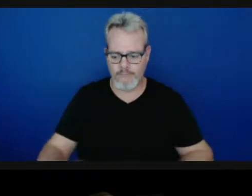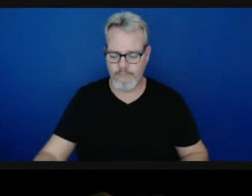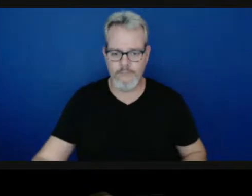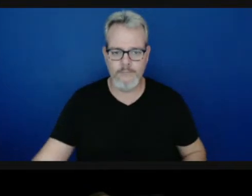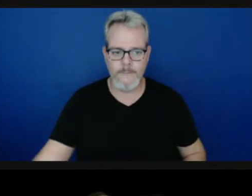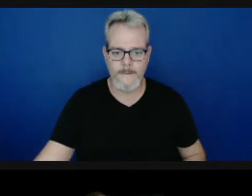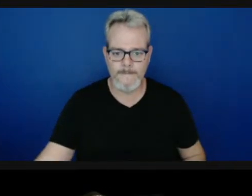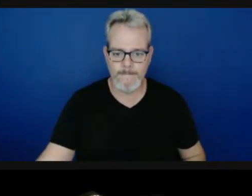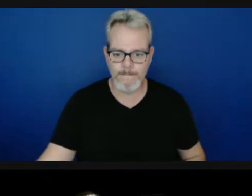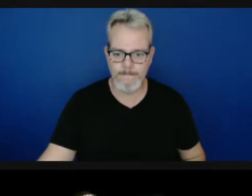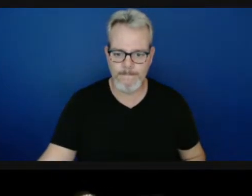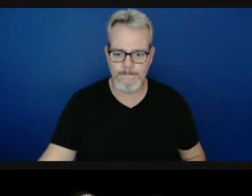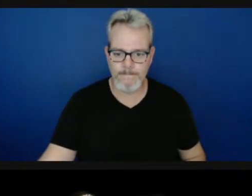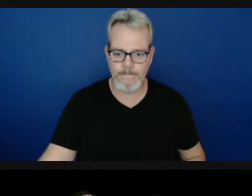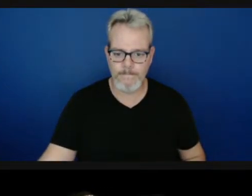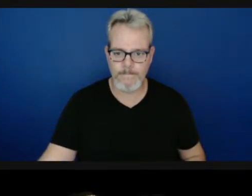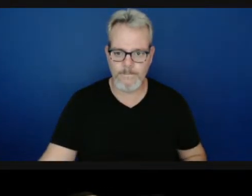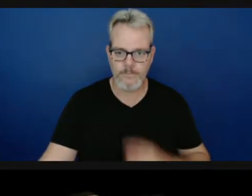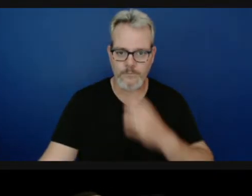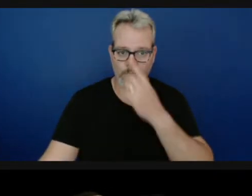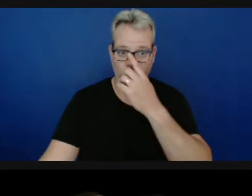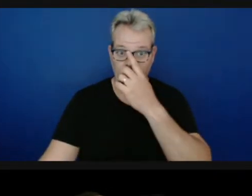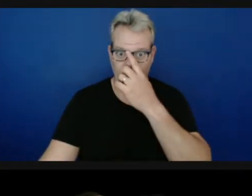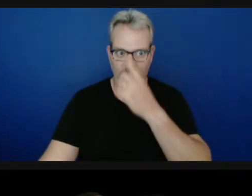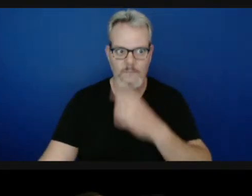and get ready for our summary.